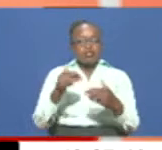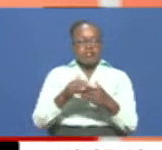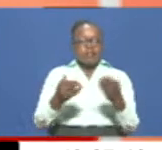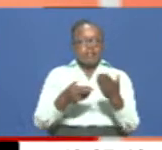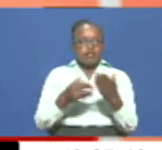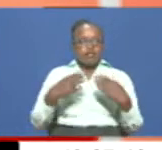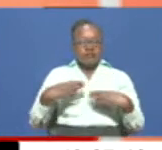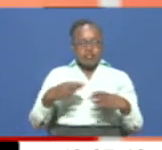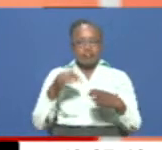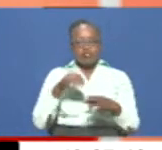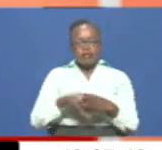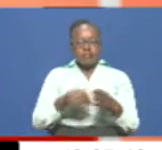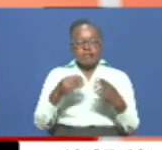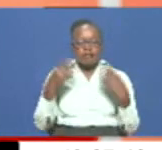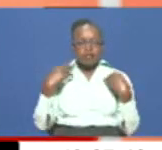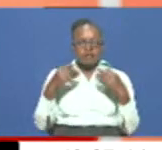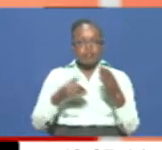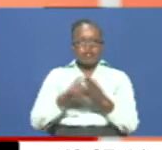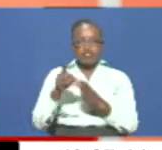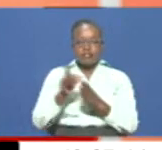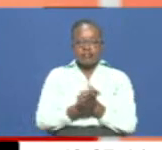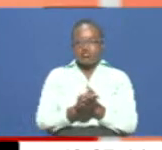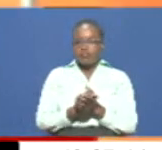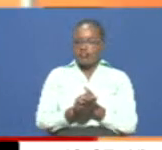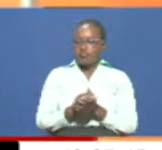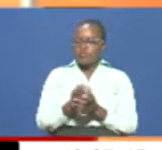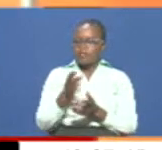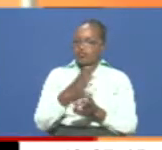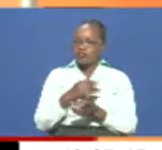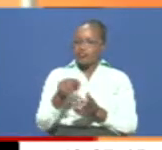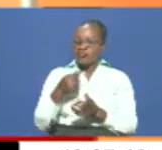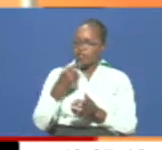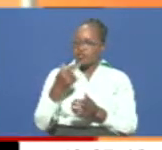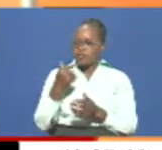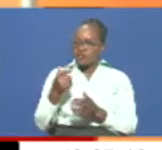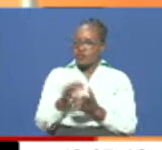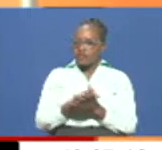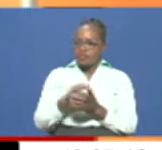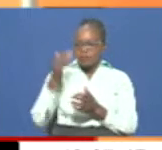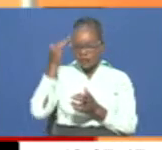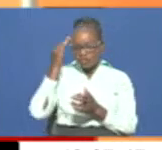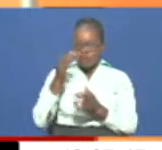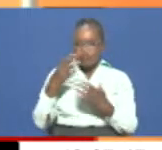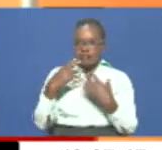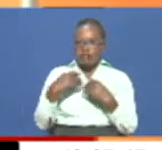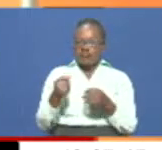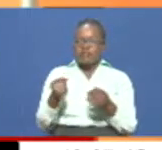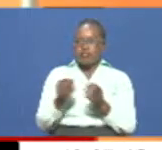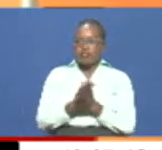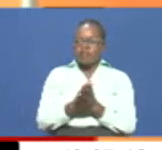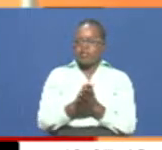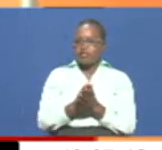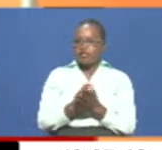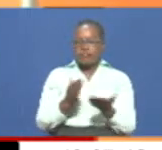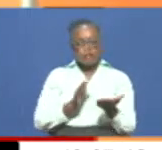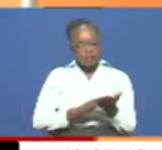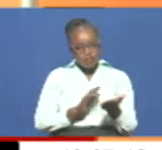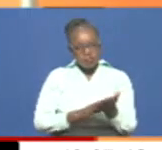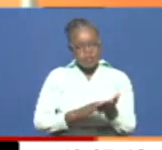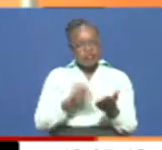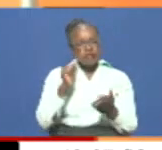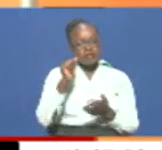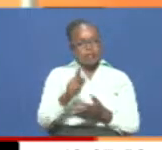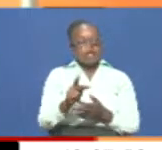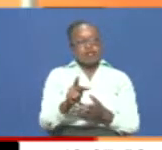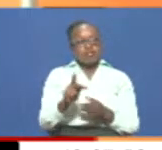sports development. Okay. And since you mentioned mental health, of course, we'd like to commend Athletics Kenya,